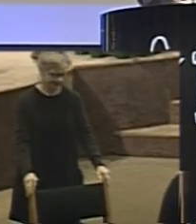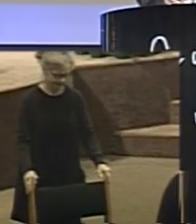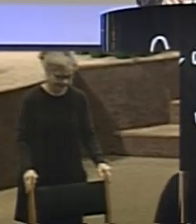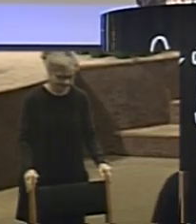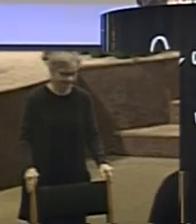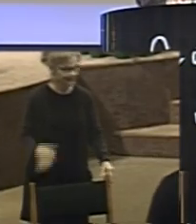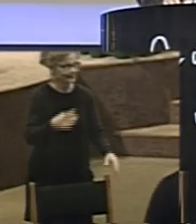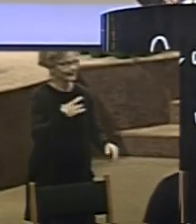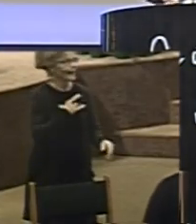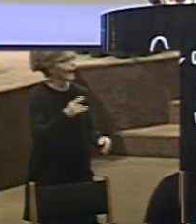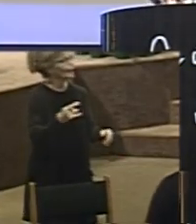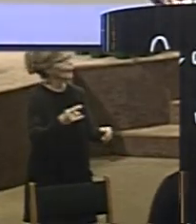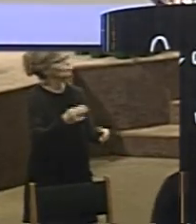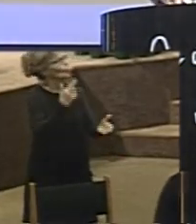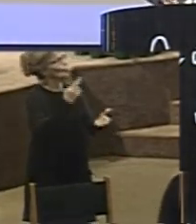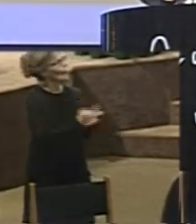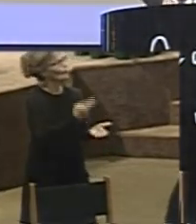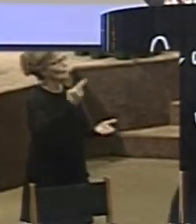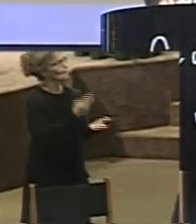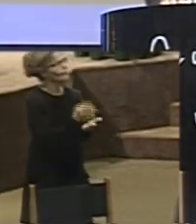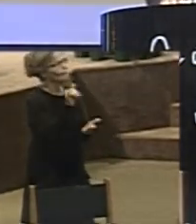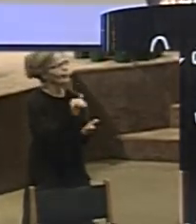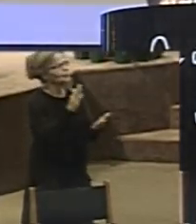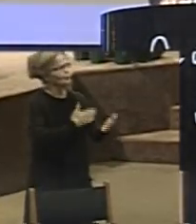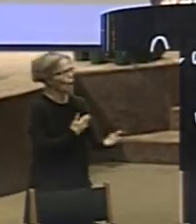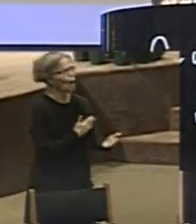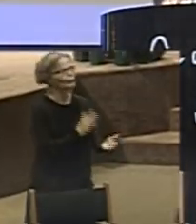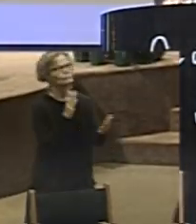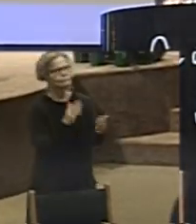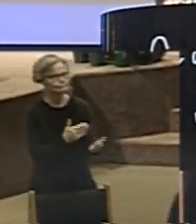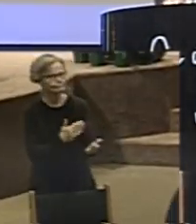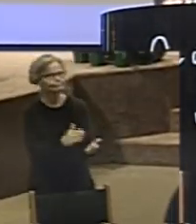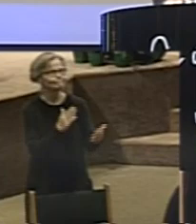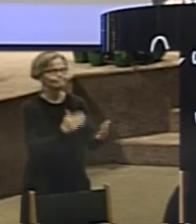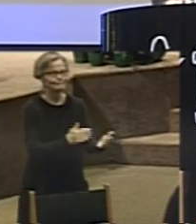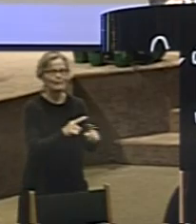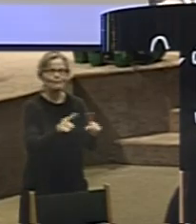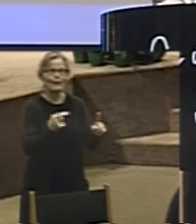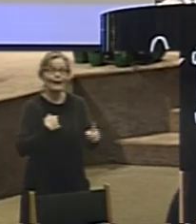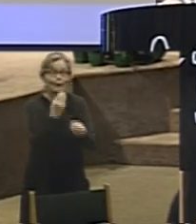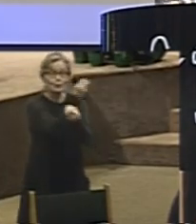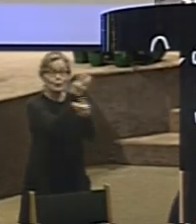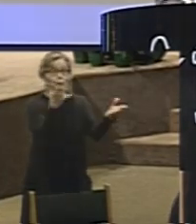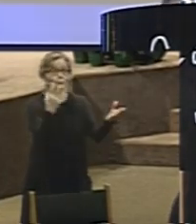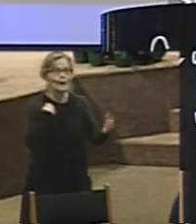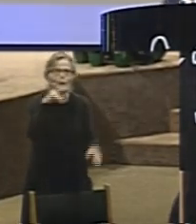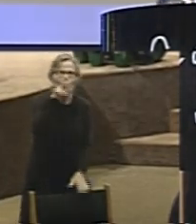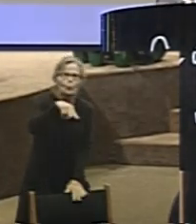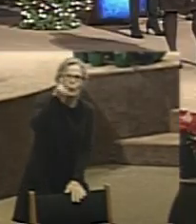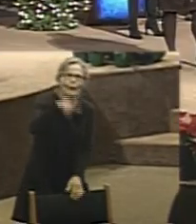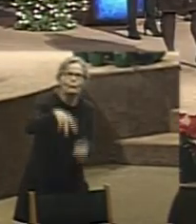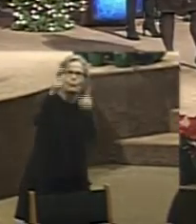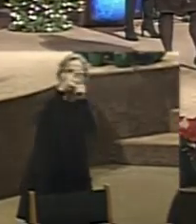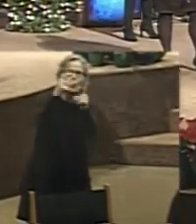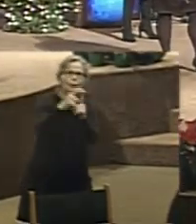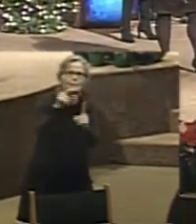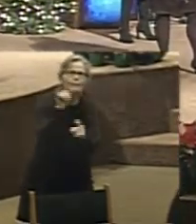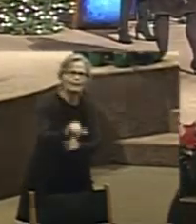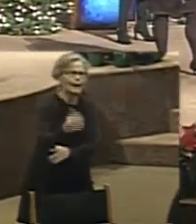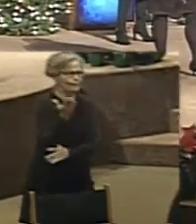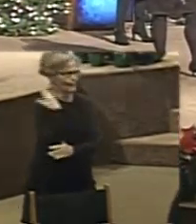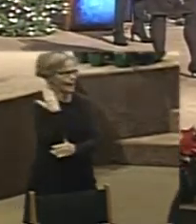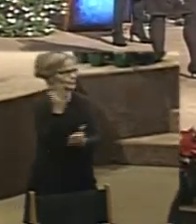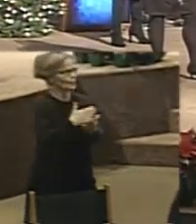I like the rhythm of that song, but I got news for you. I could just read the words and get blessed.